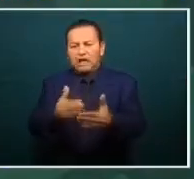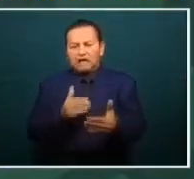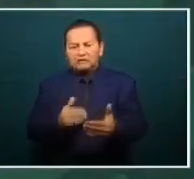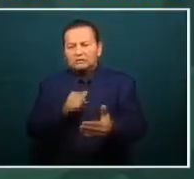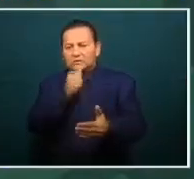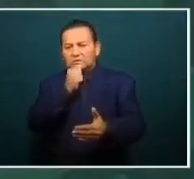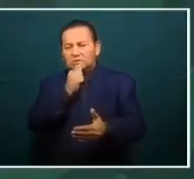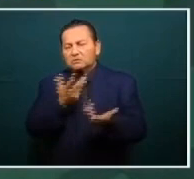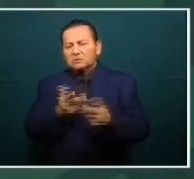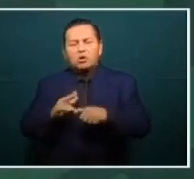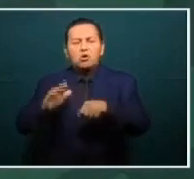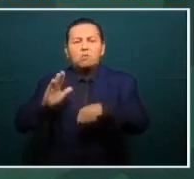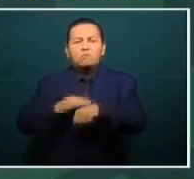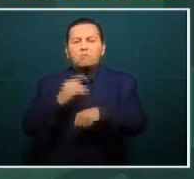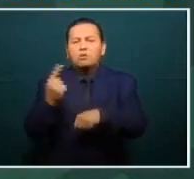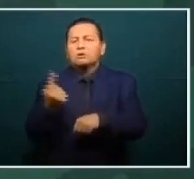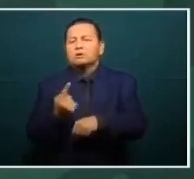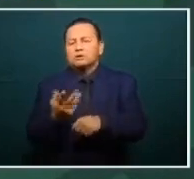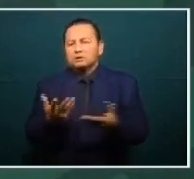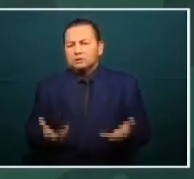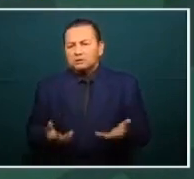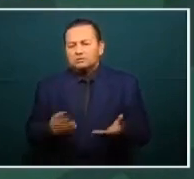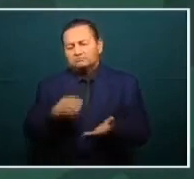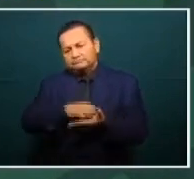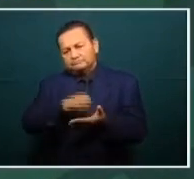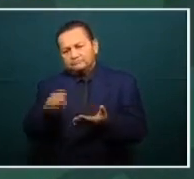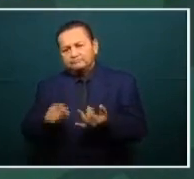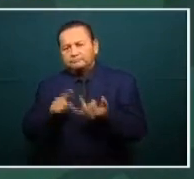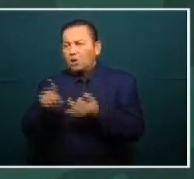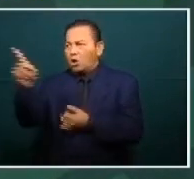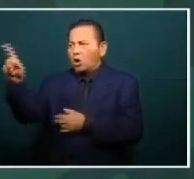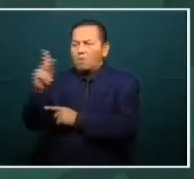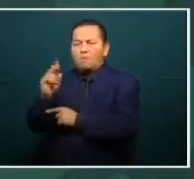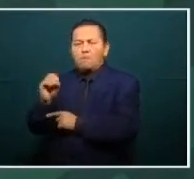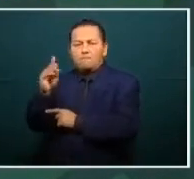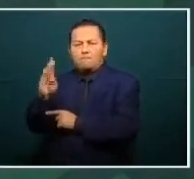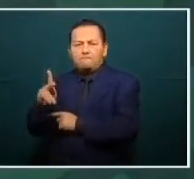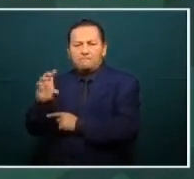And it could not be done before Wednesday,